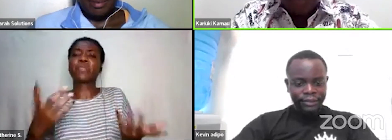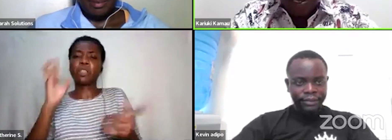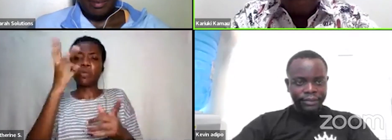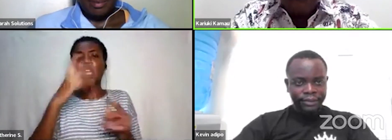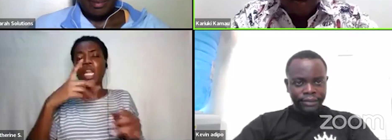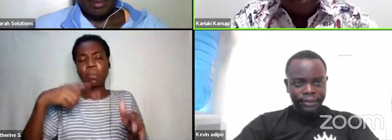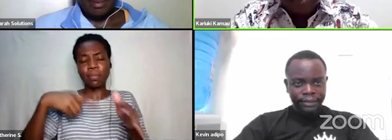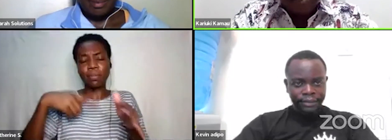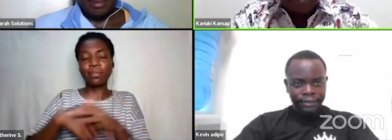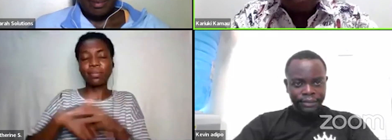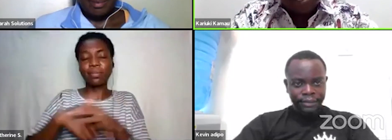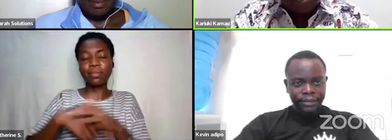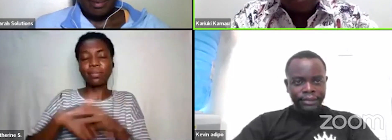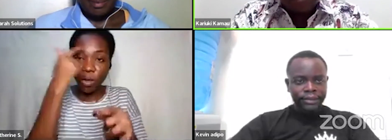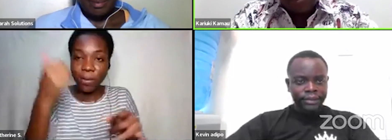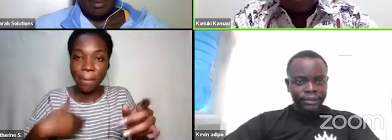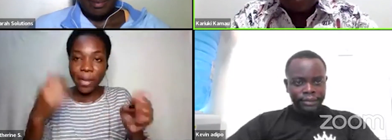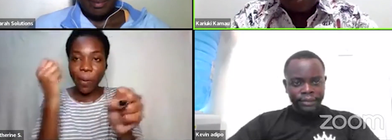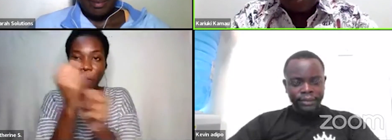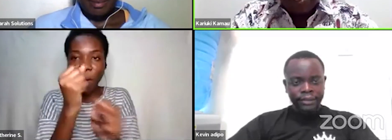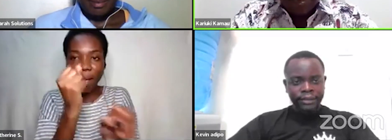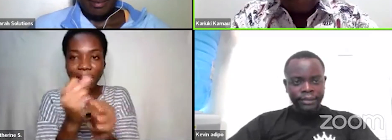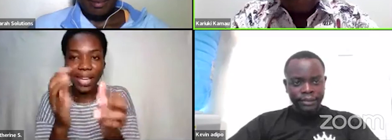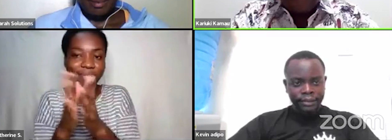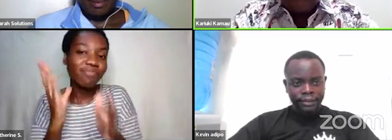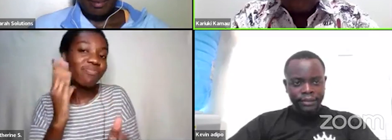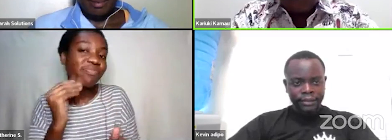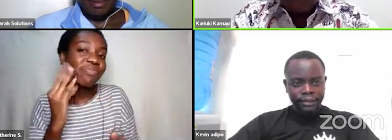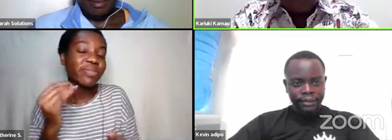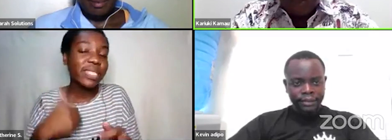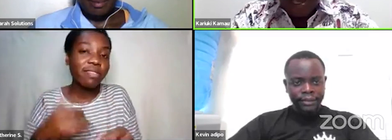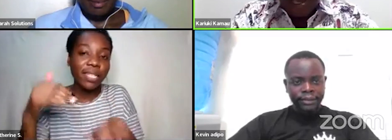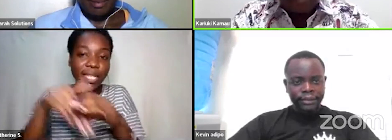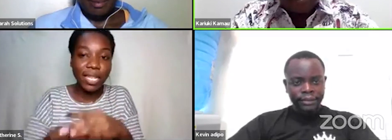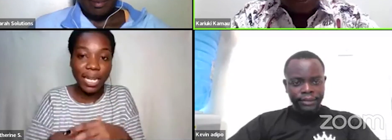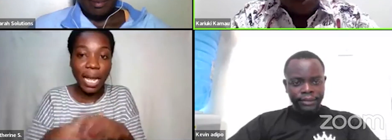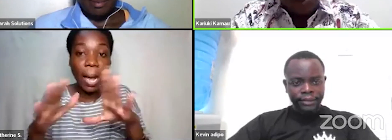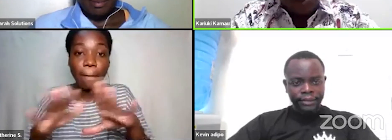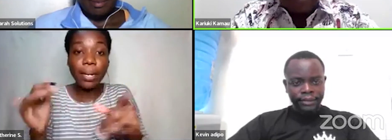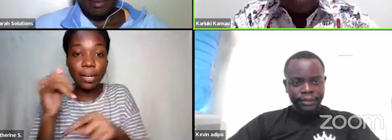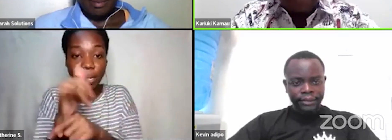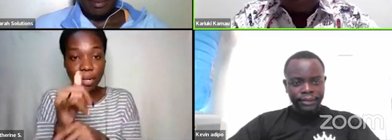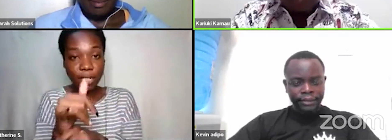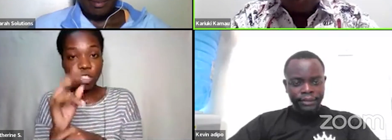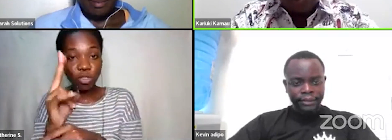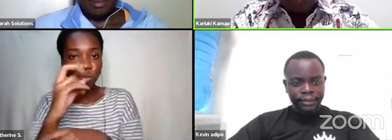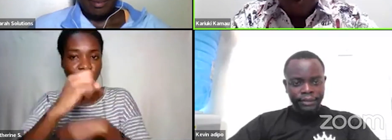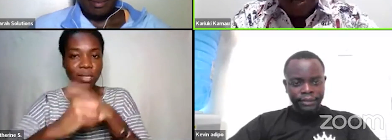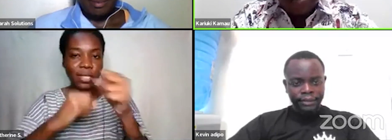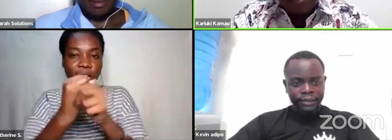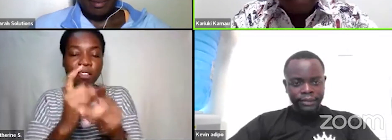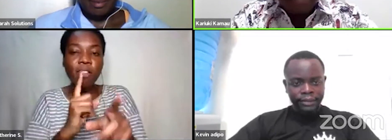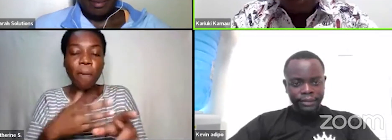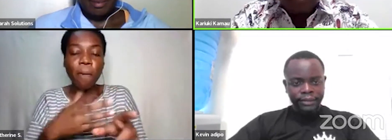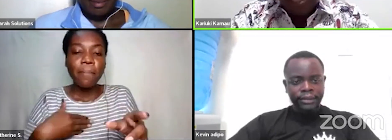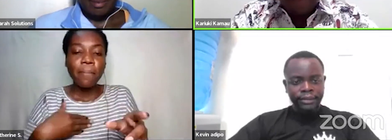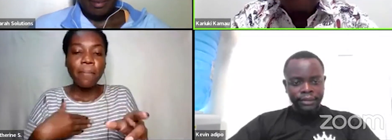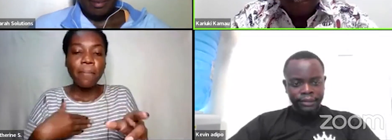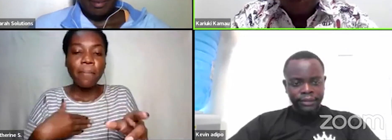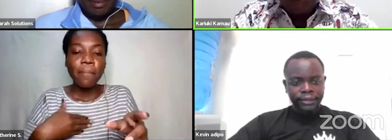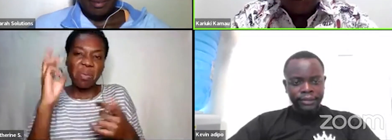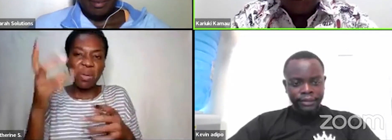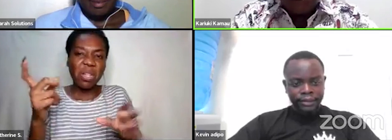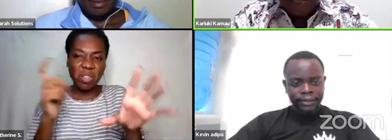this is where I have worked. I had experience in that company for 2 years. So I said, I'm going to go to tourism because I